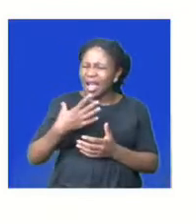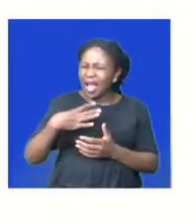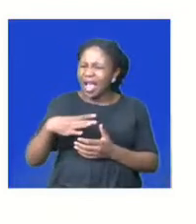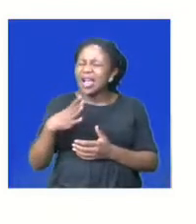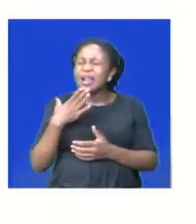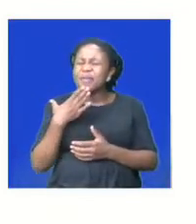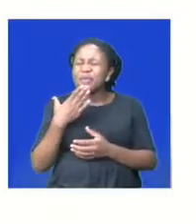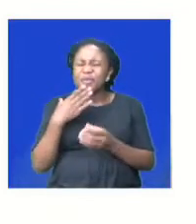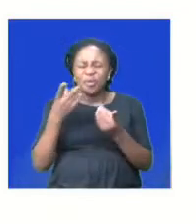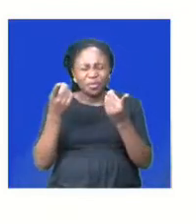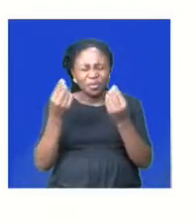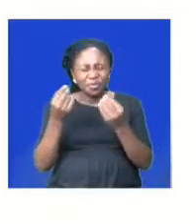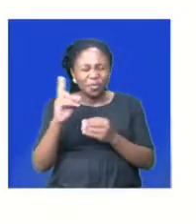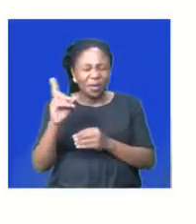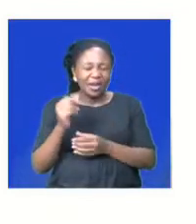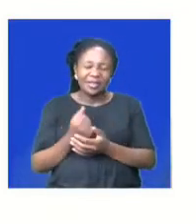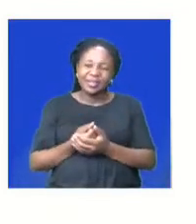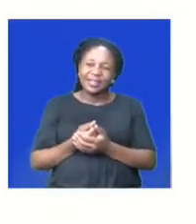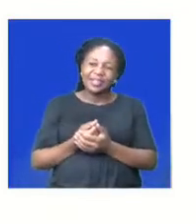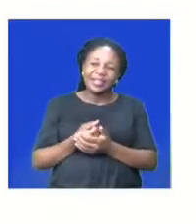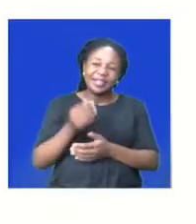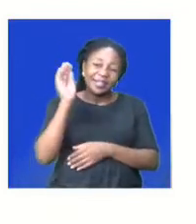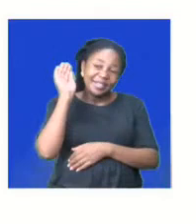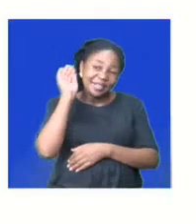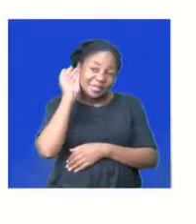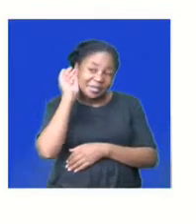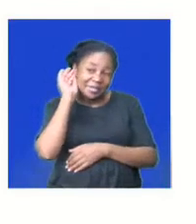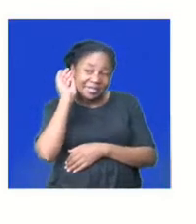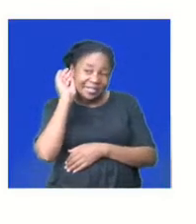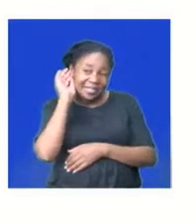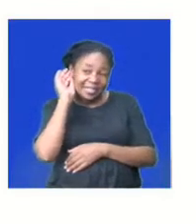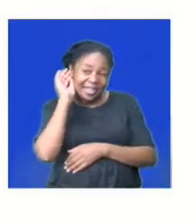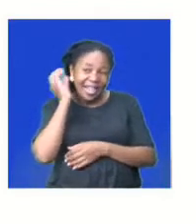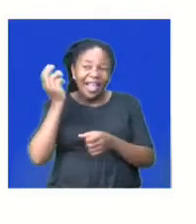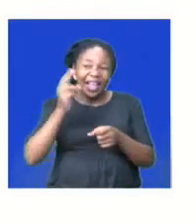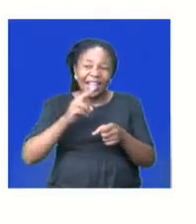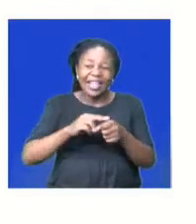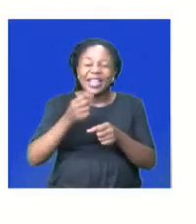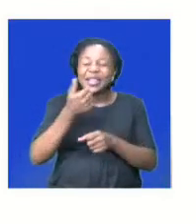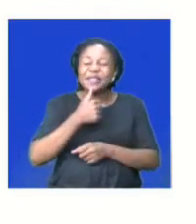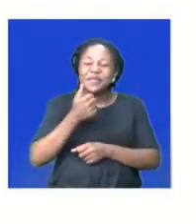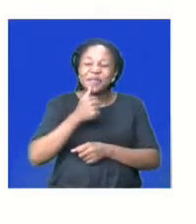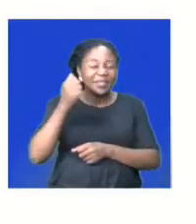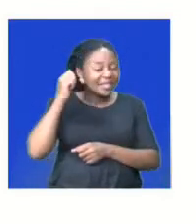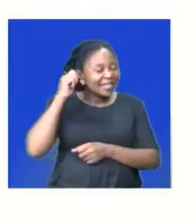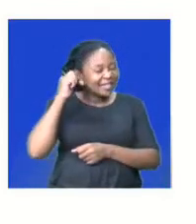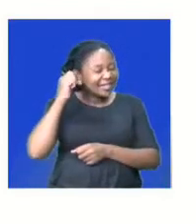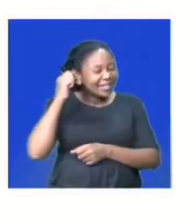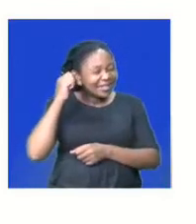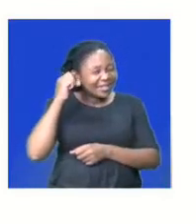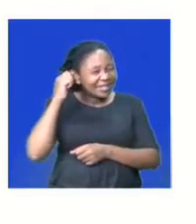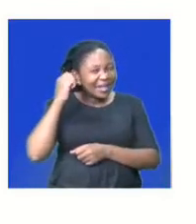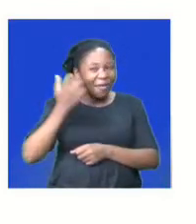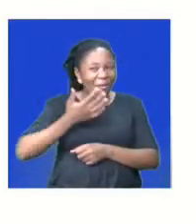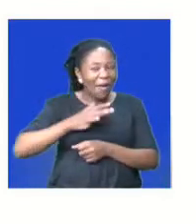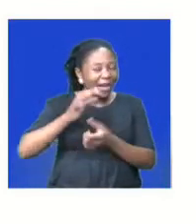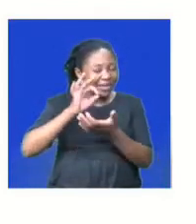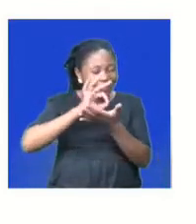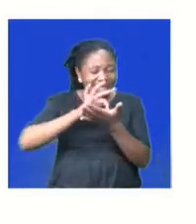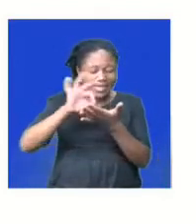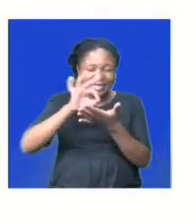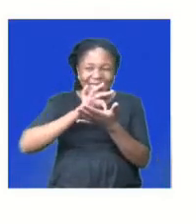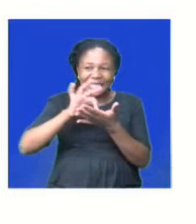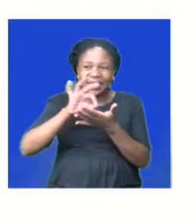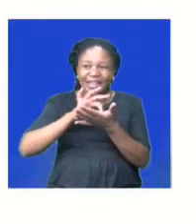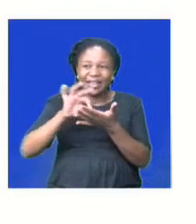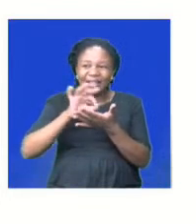doing? He is listening. He's even touching the ear so that he can hear carefully. He is listening